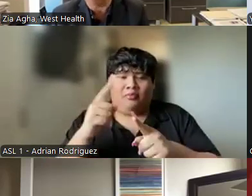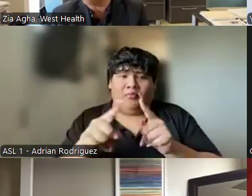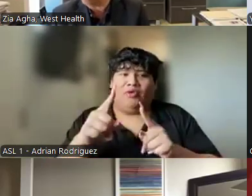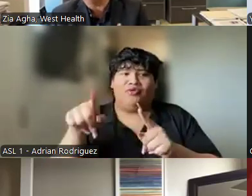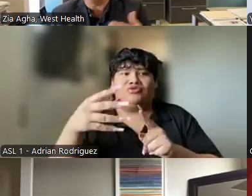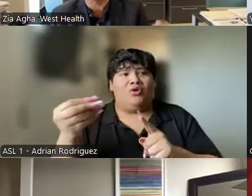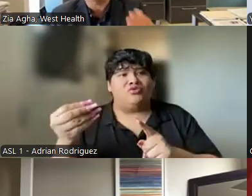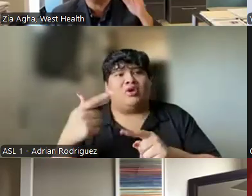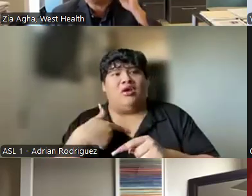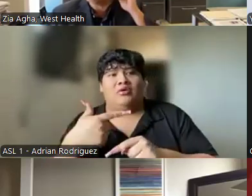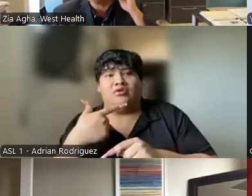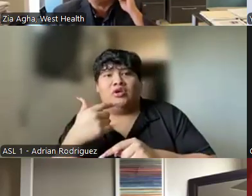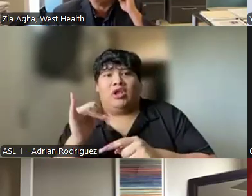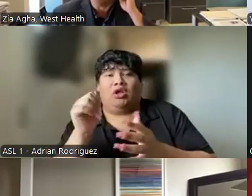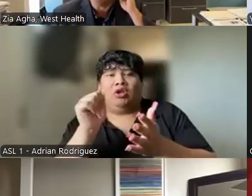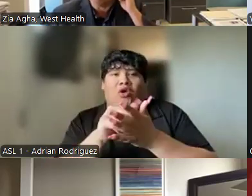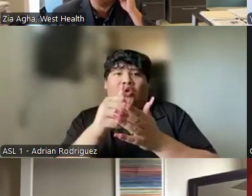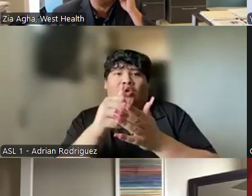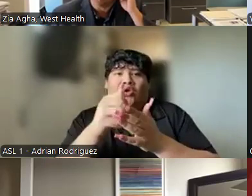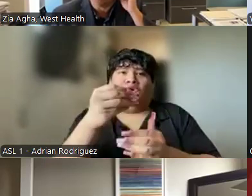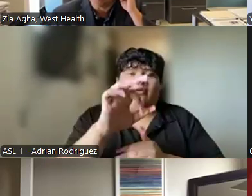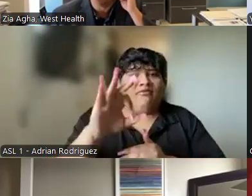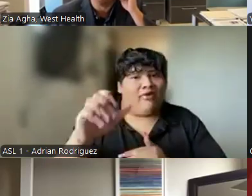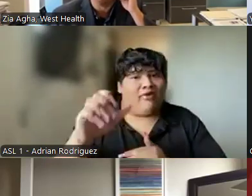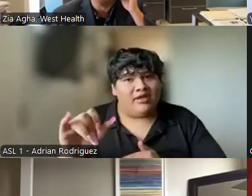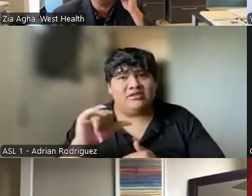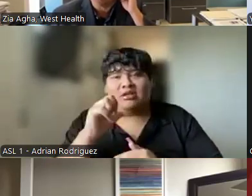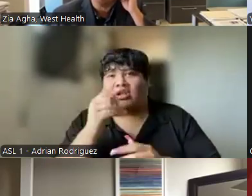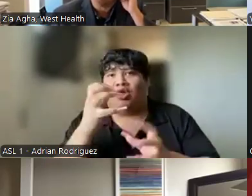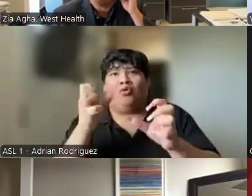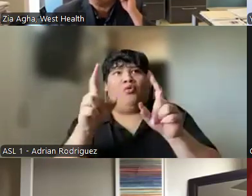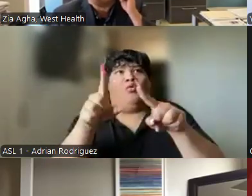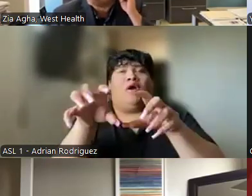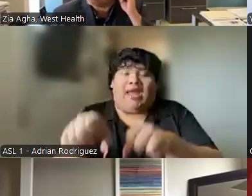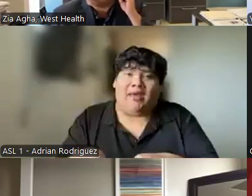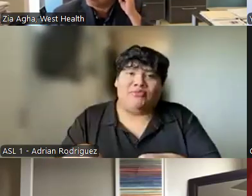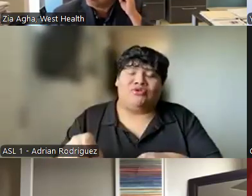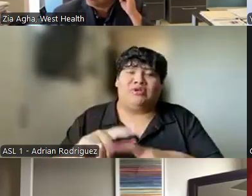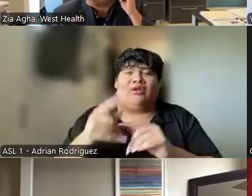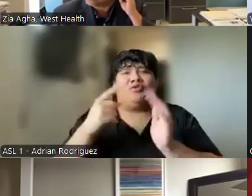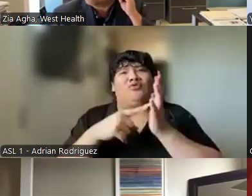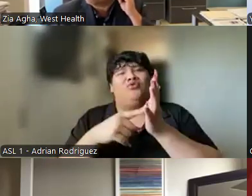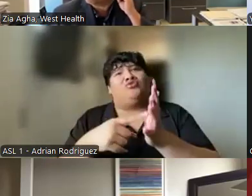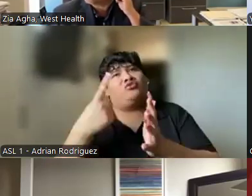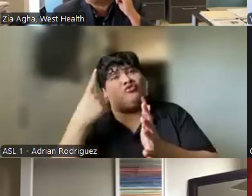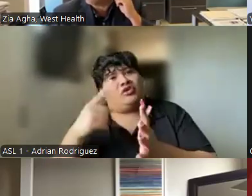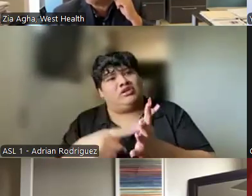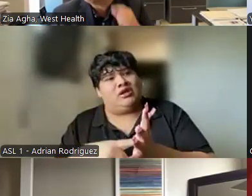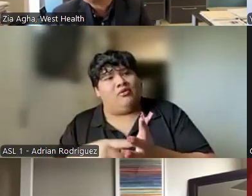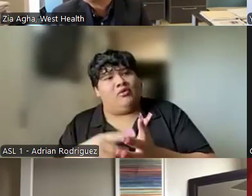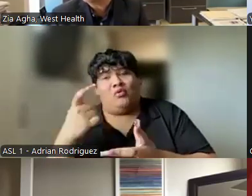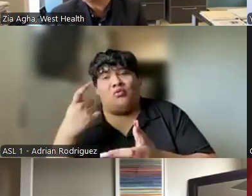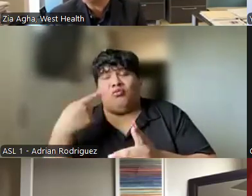also what I would call knock-on effects of the MPA that go uncaptured. Yeah, and I'll use the one example, Ross. We were approached